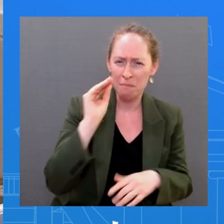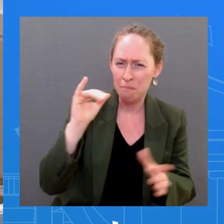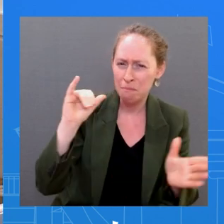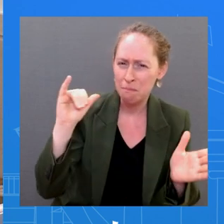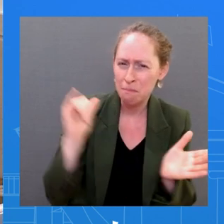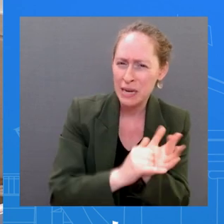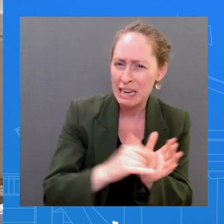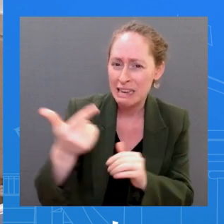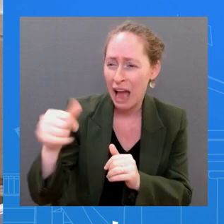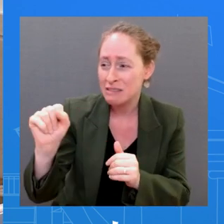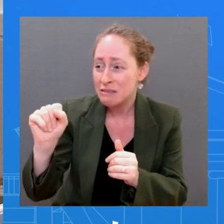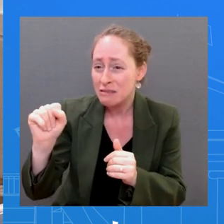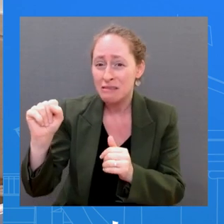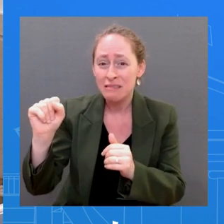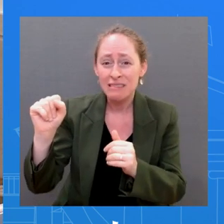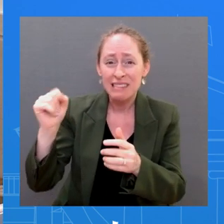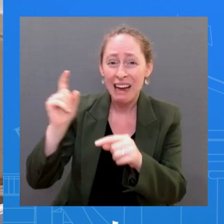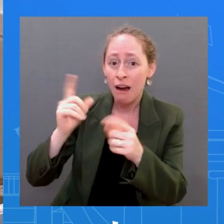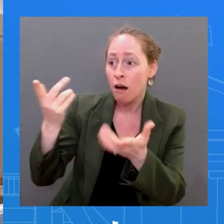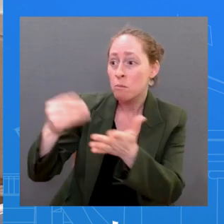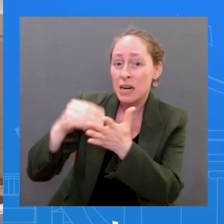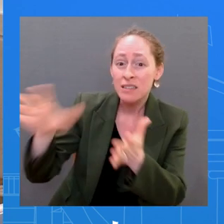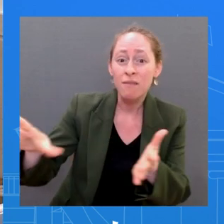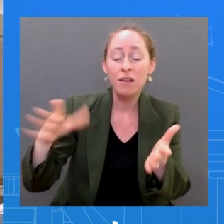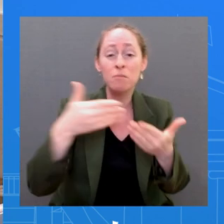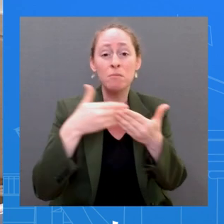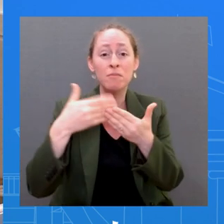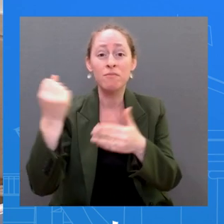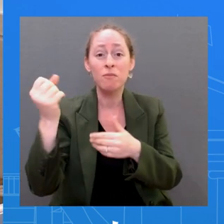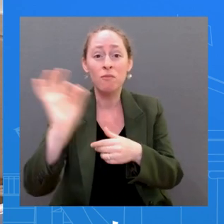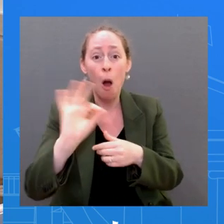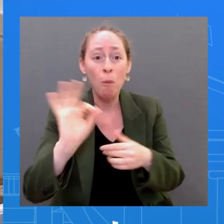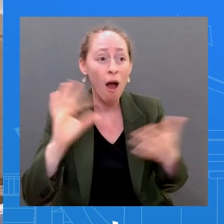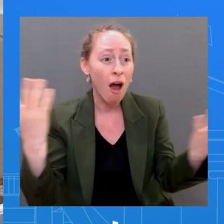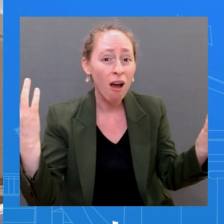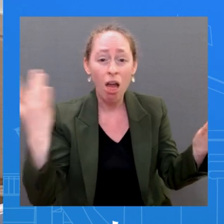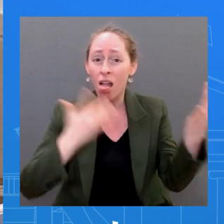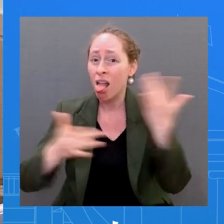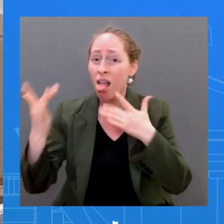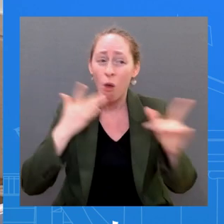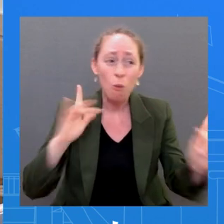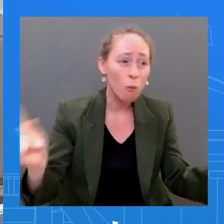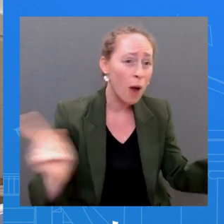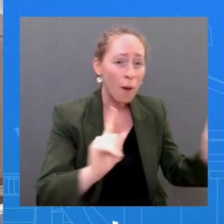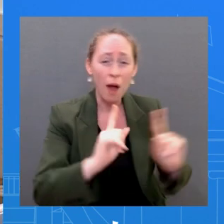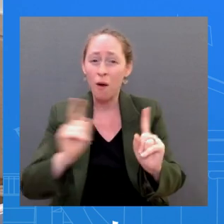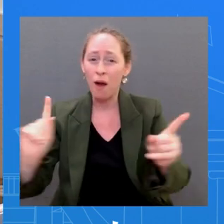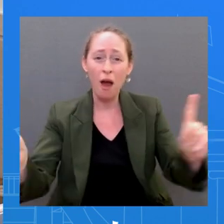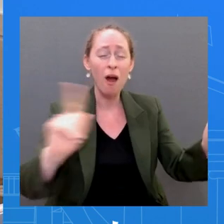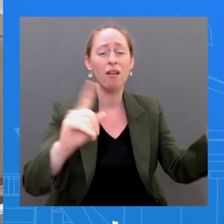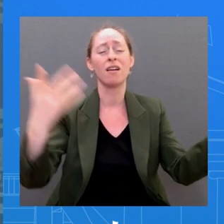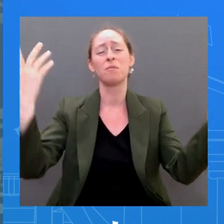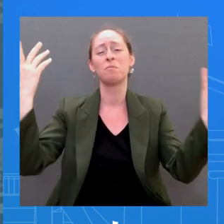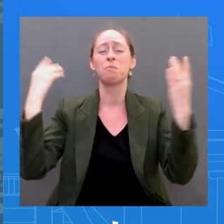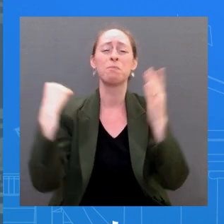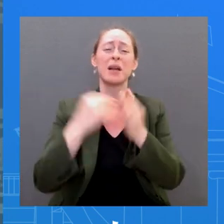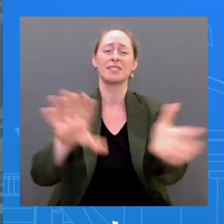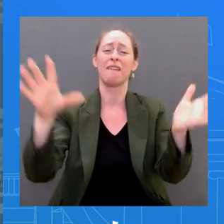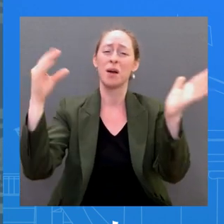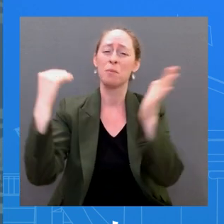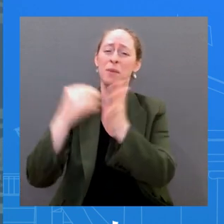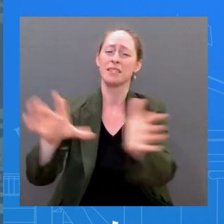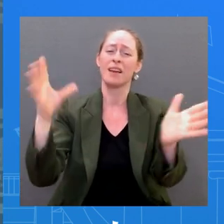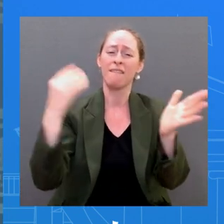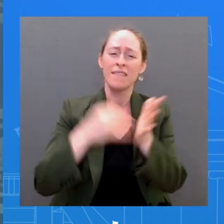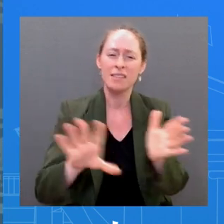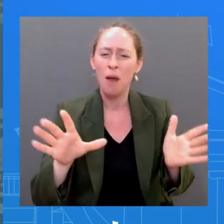chain is messed up, everything is more expensive, but where's the good part? So the survey that